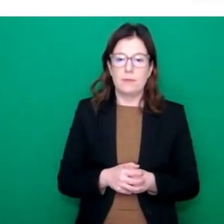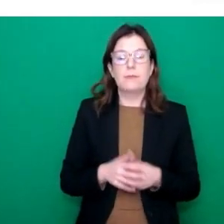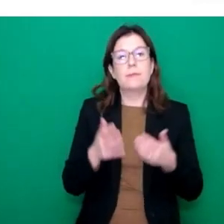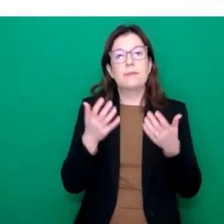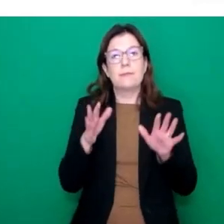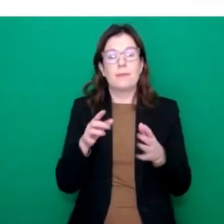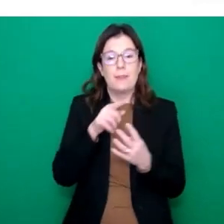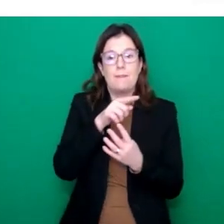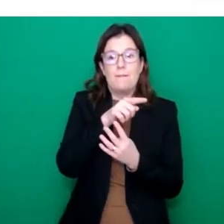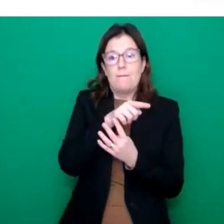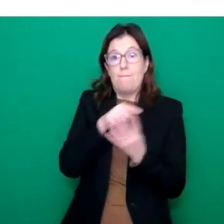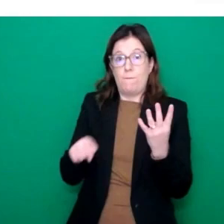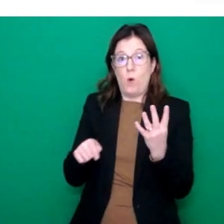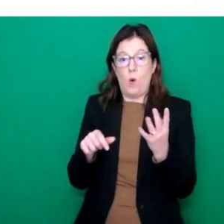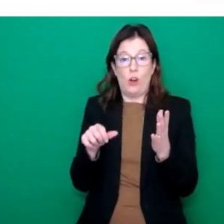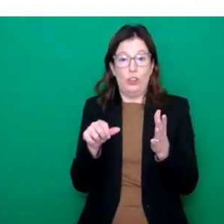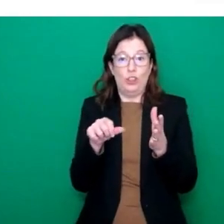subheading for the challenges that